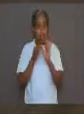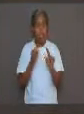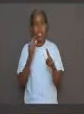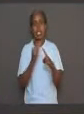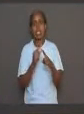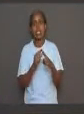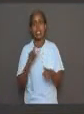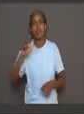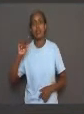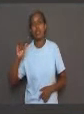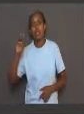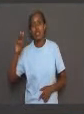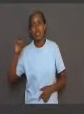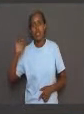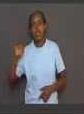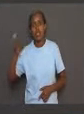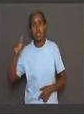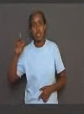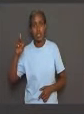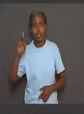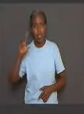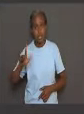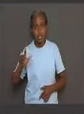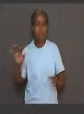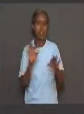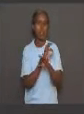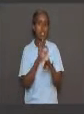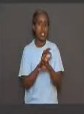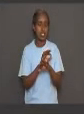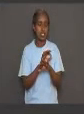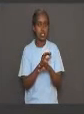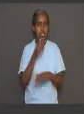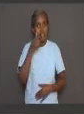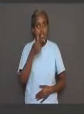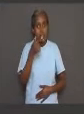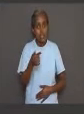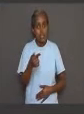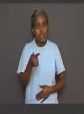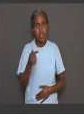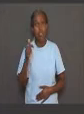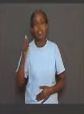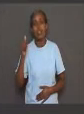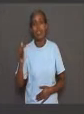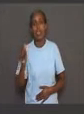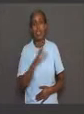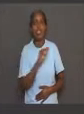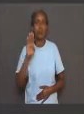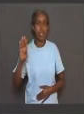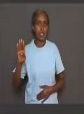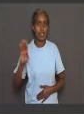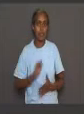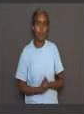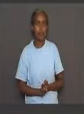term linear function. Let us say that A and